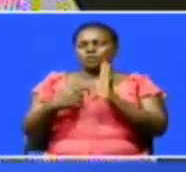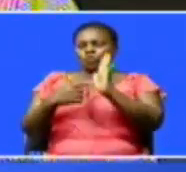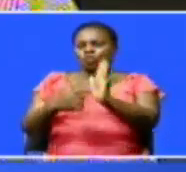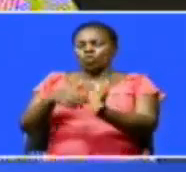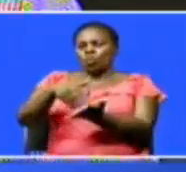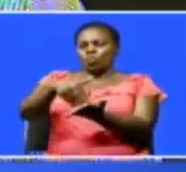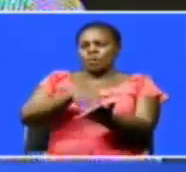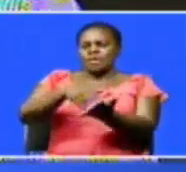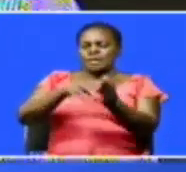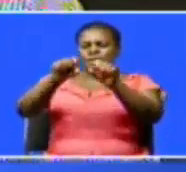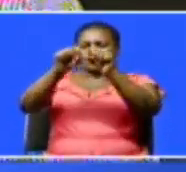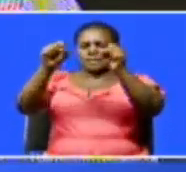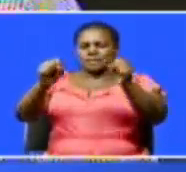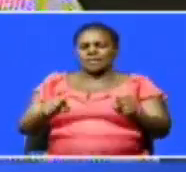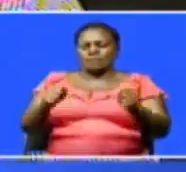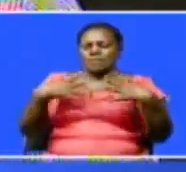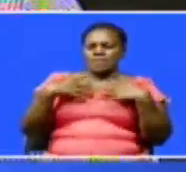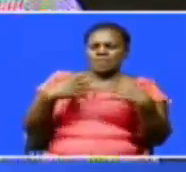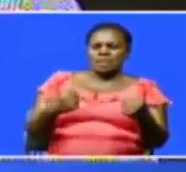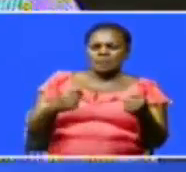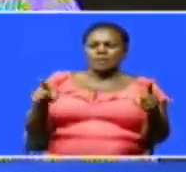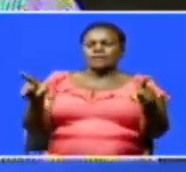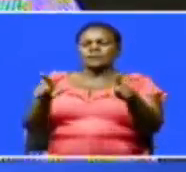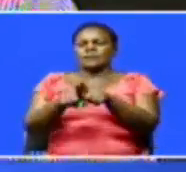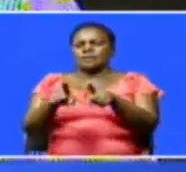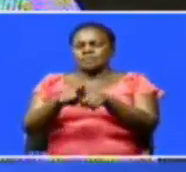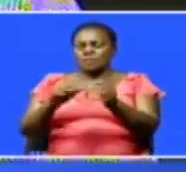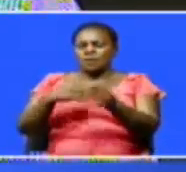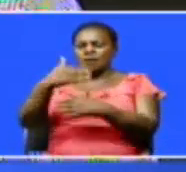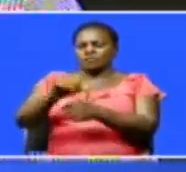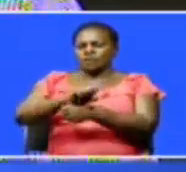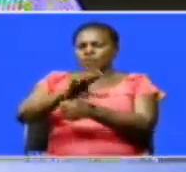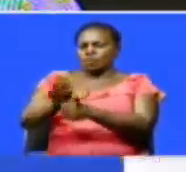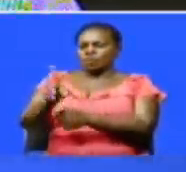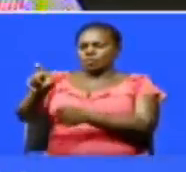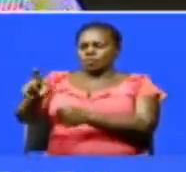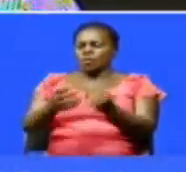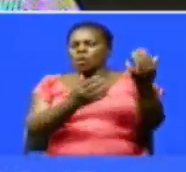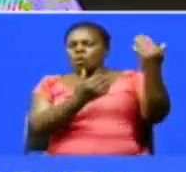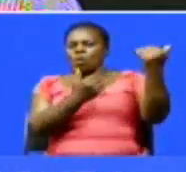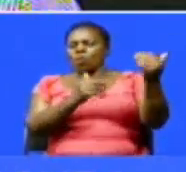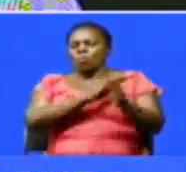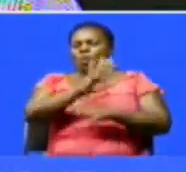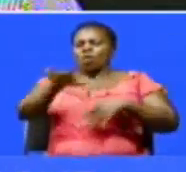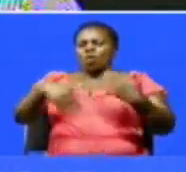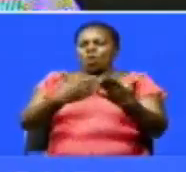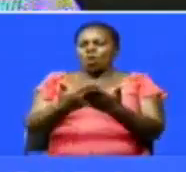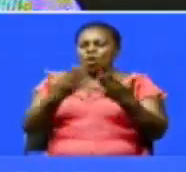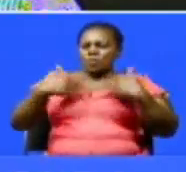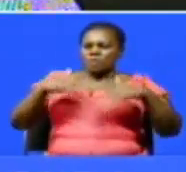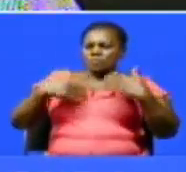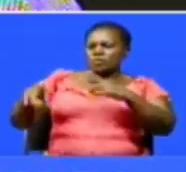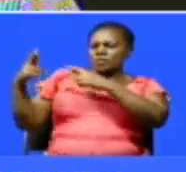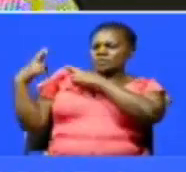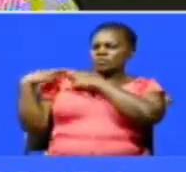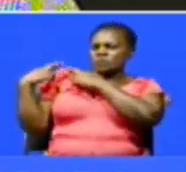fractured healthcare system, and beyond COVID-19, we hope that all actors and players